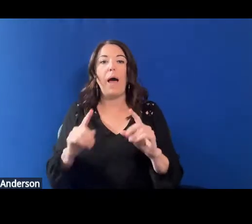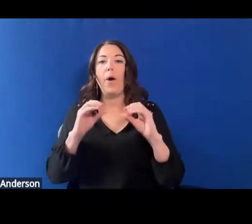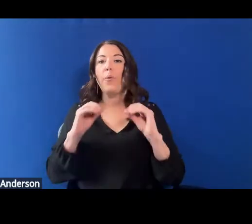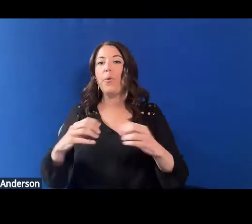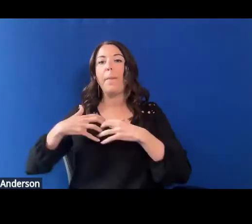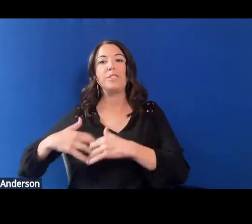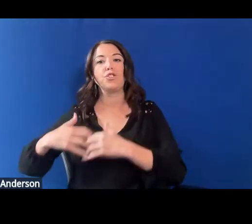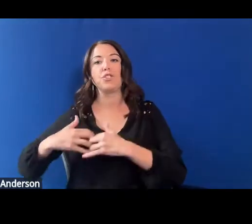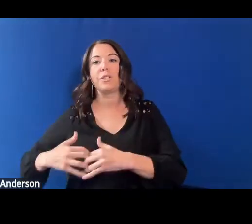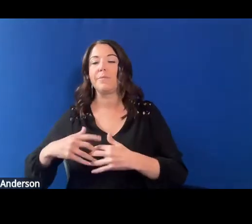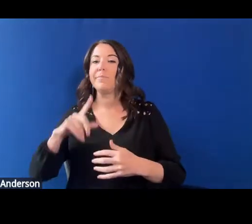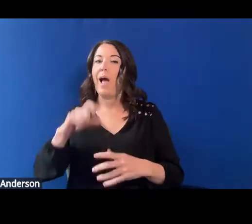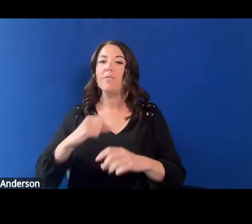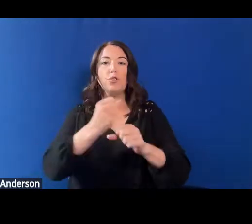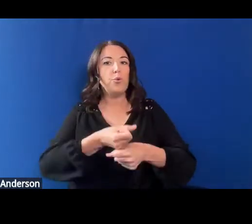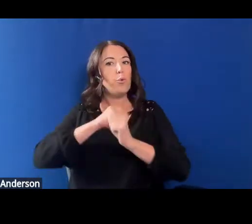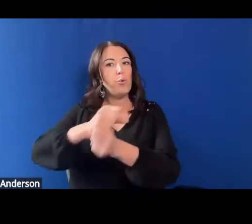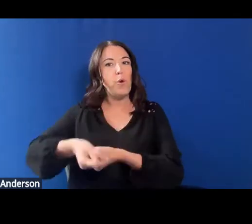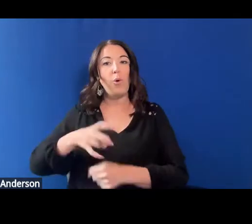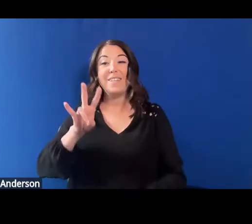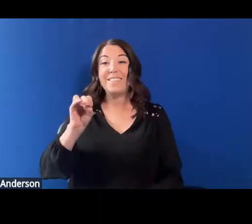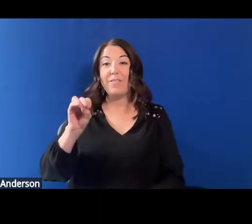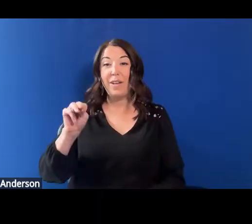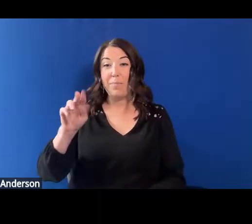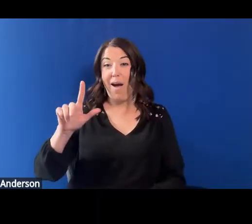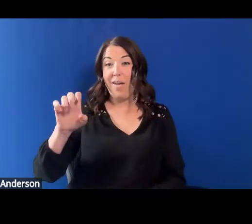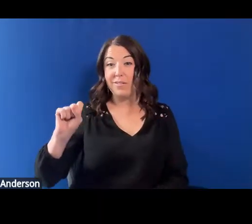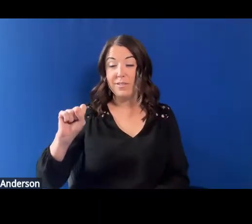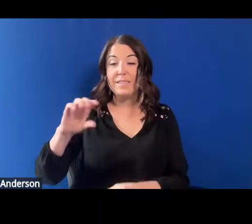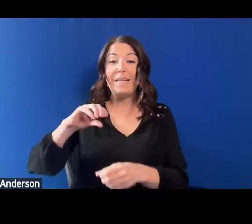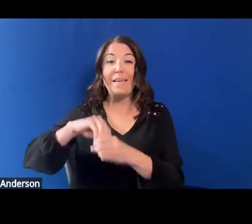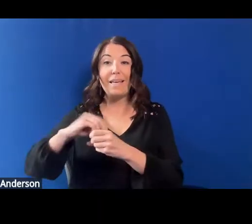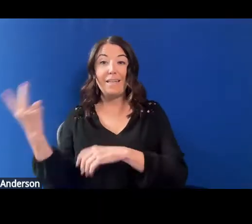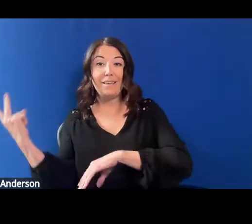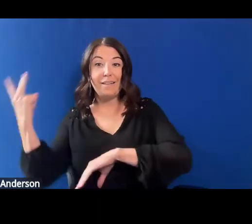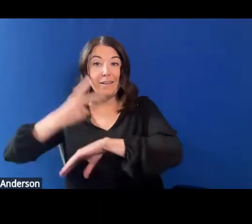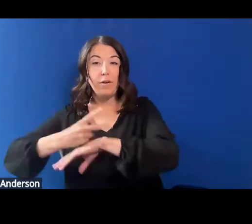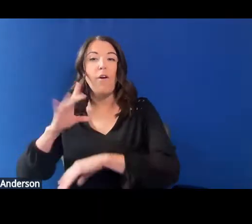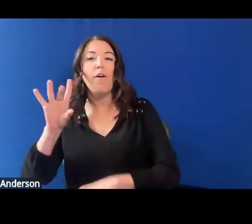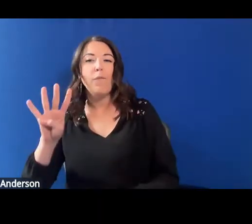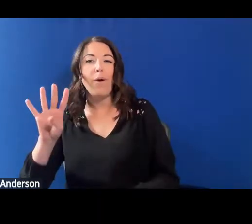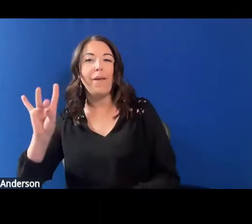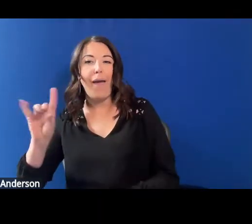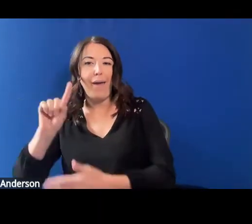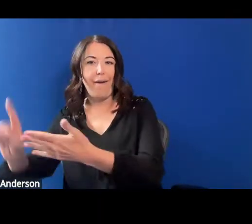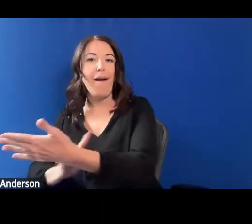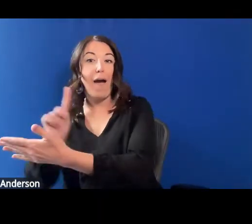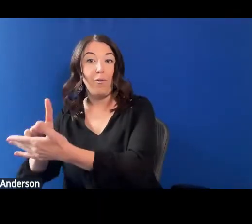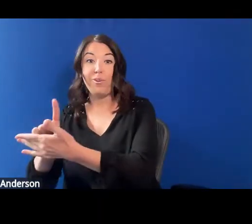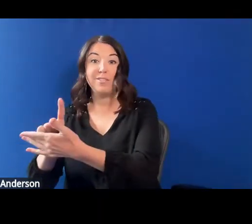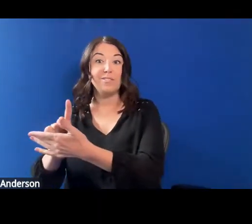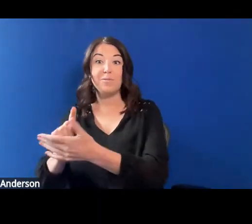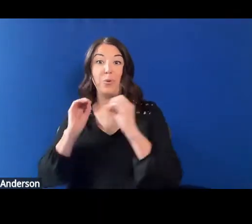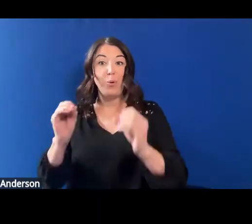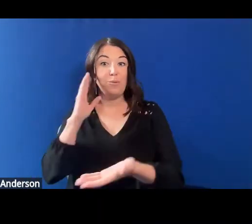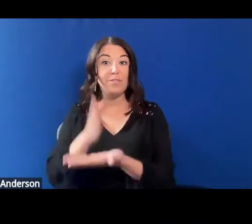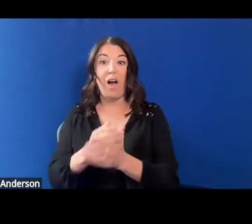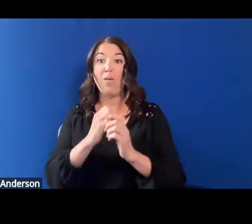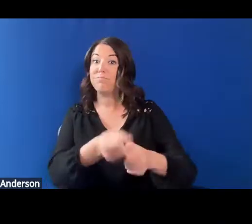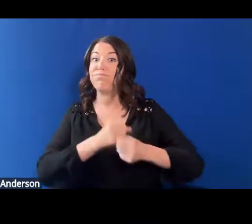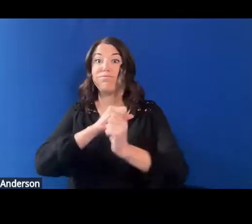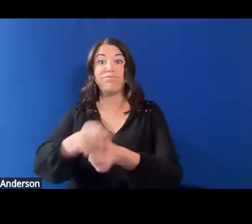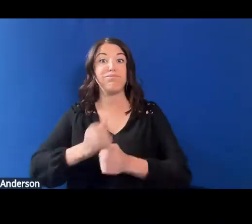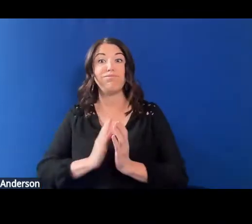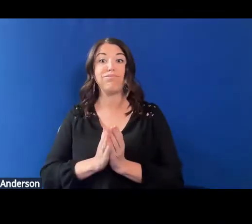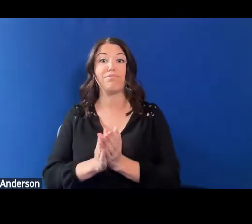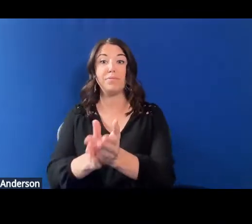70 miles within 48 hours nonstop. So our students, the race starts on Friday. It